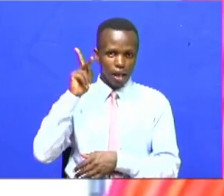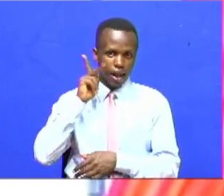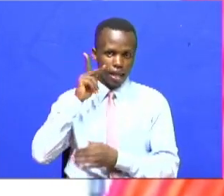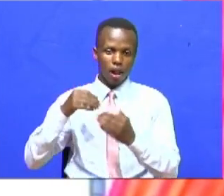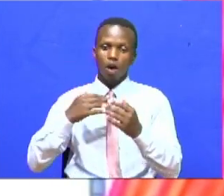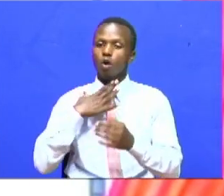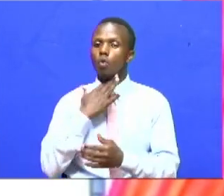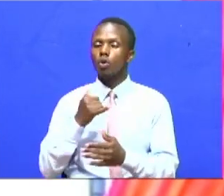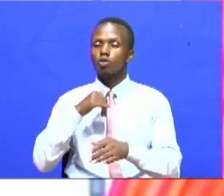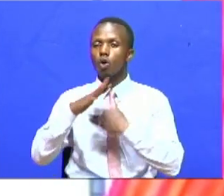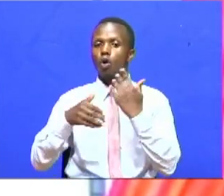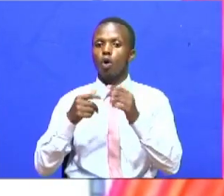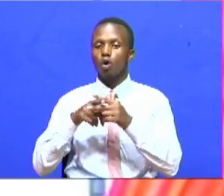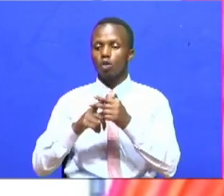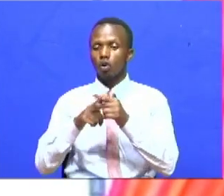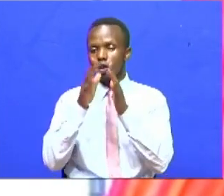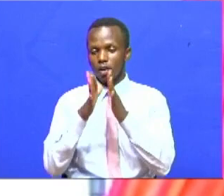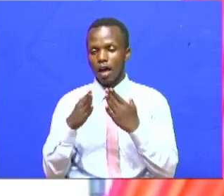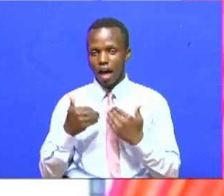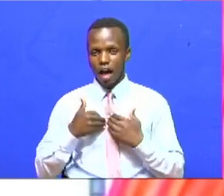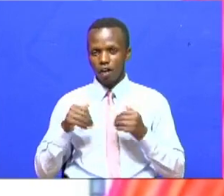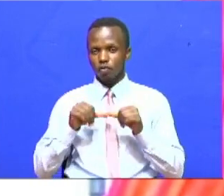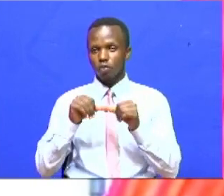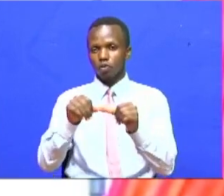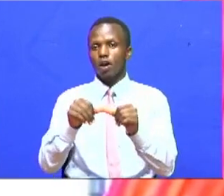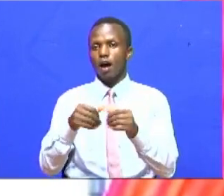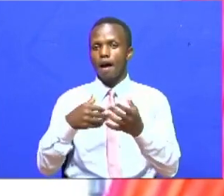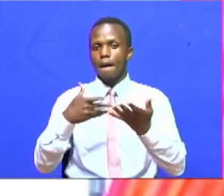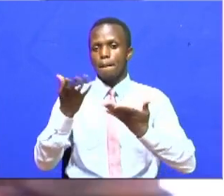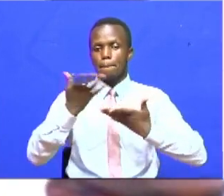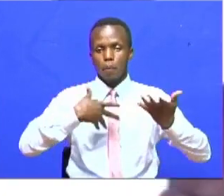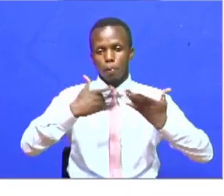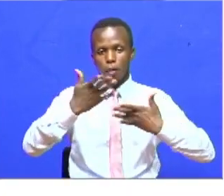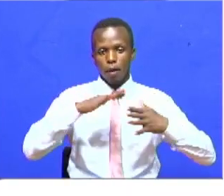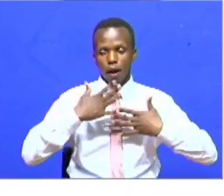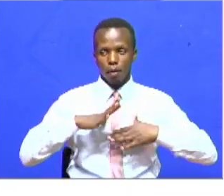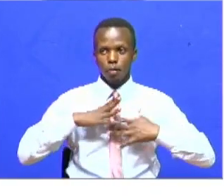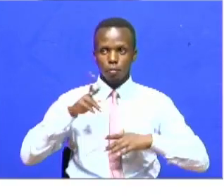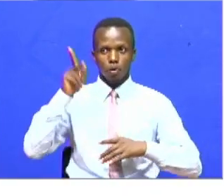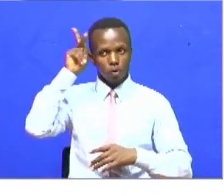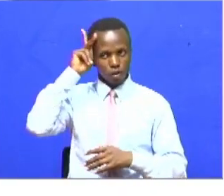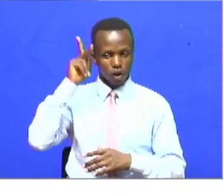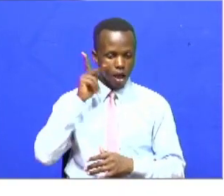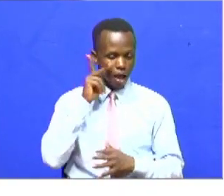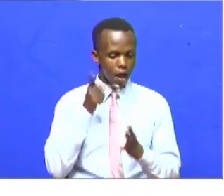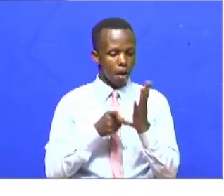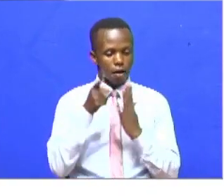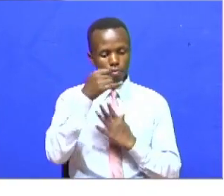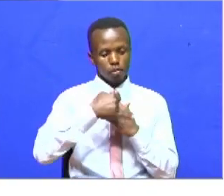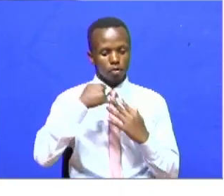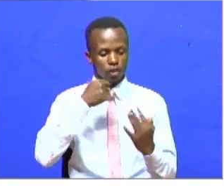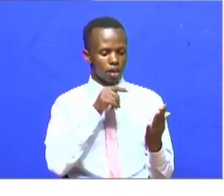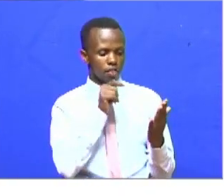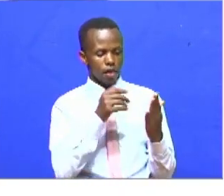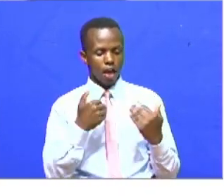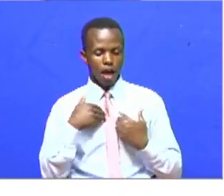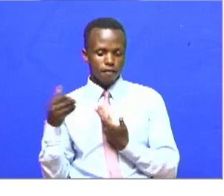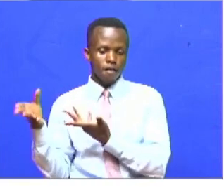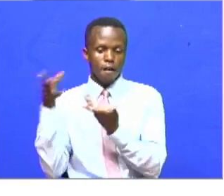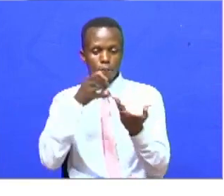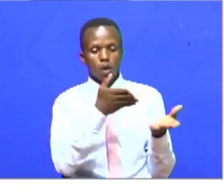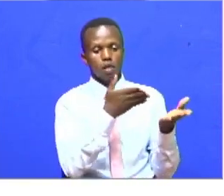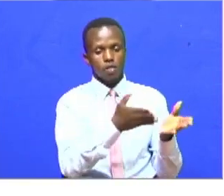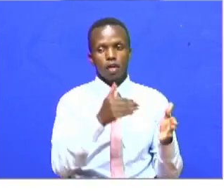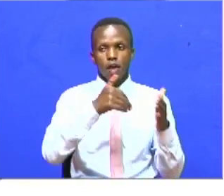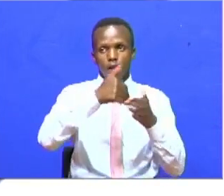team to have a continuous public participation na watu wetu wa Karen. Nataka nikuambie hii project ambayo umeleta hapa, ambayo ulisema